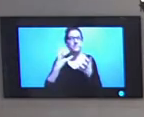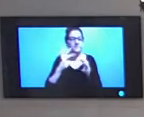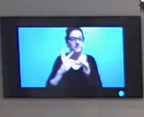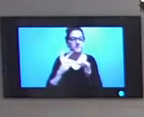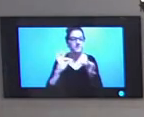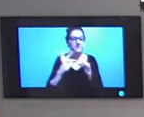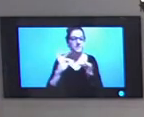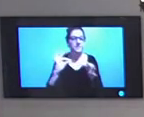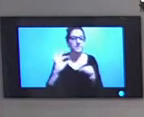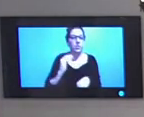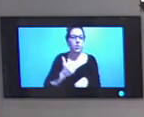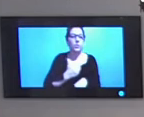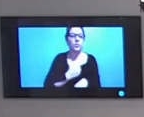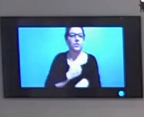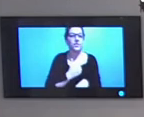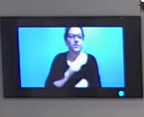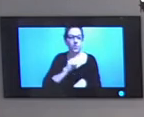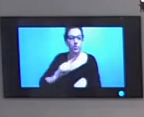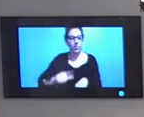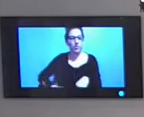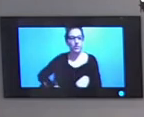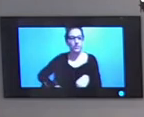Go forth as he